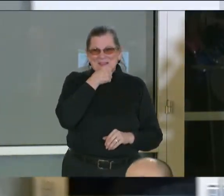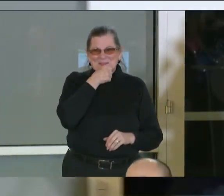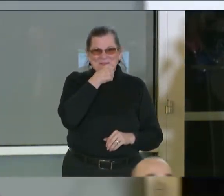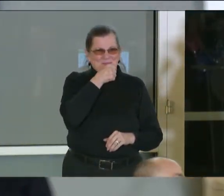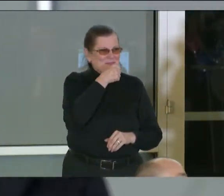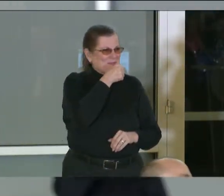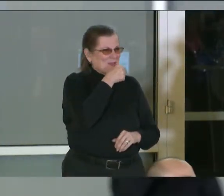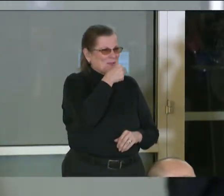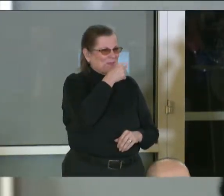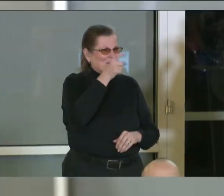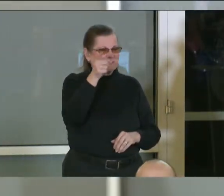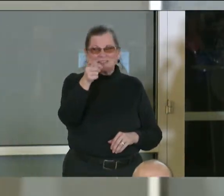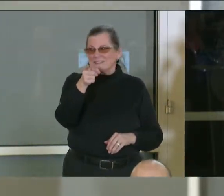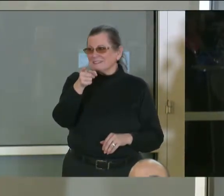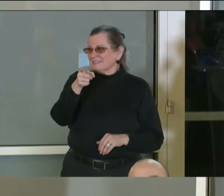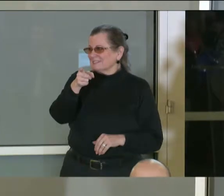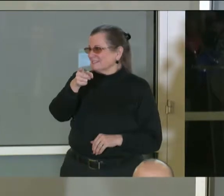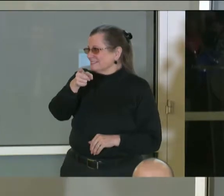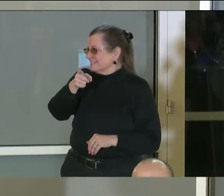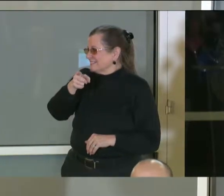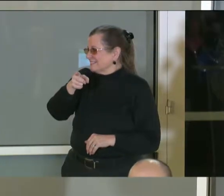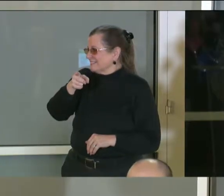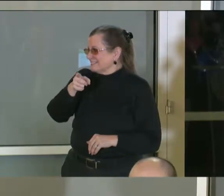He's coming.